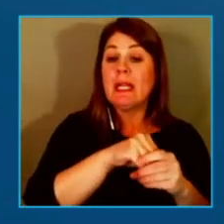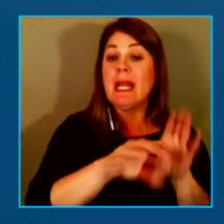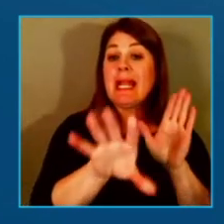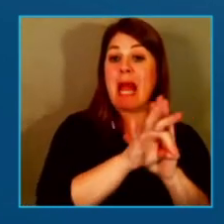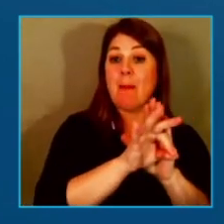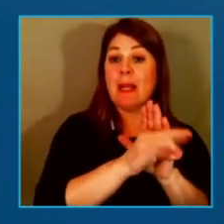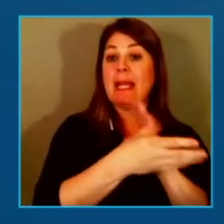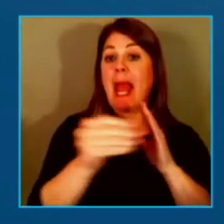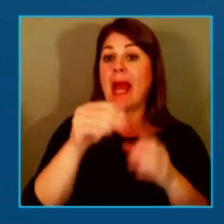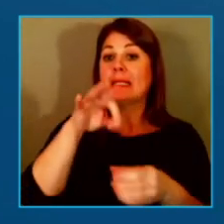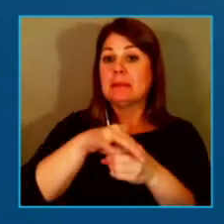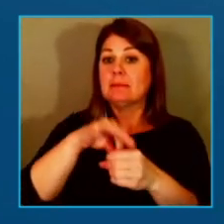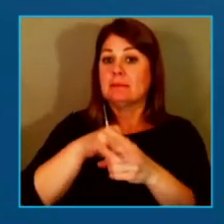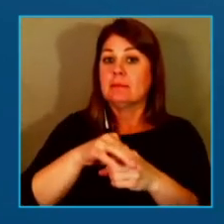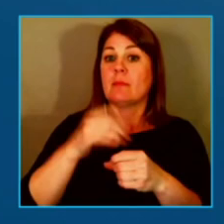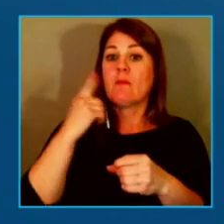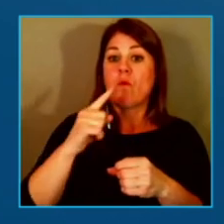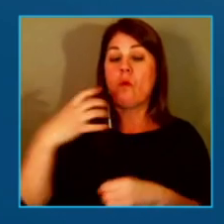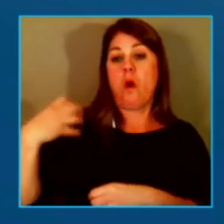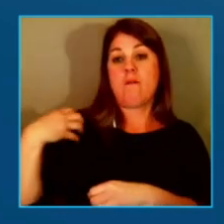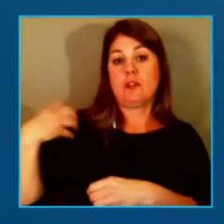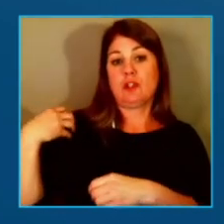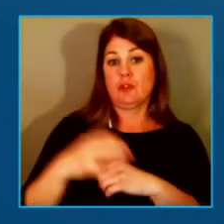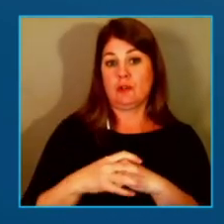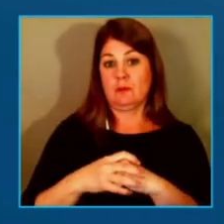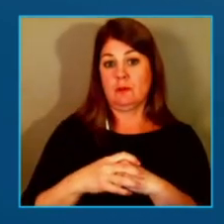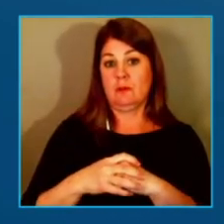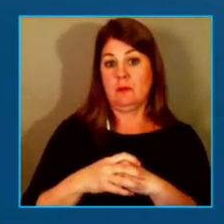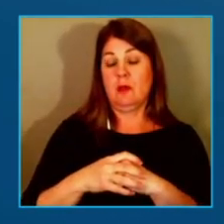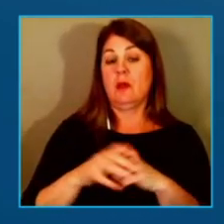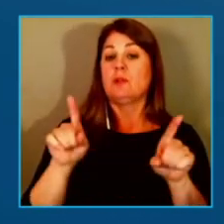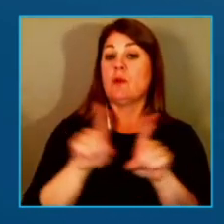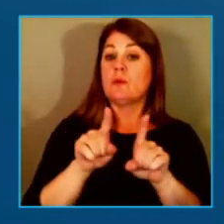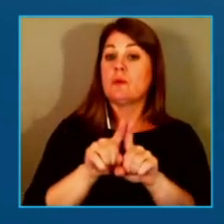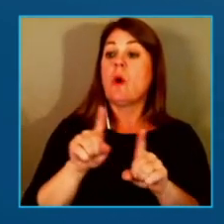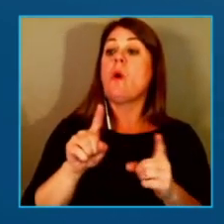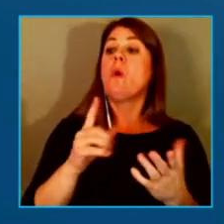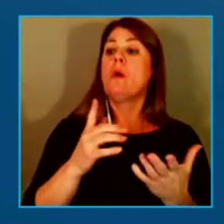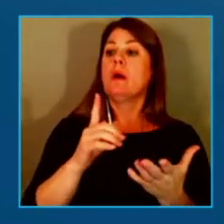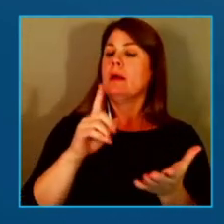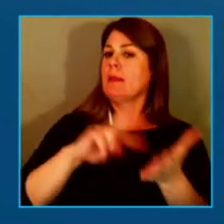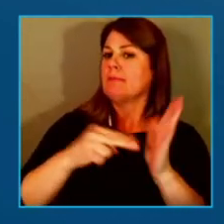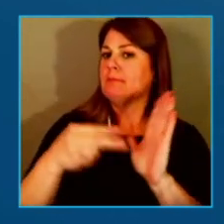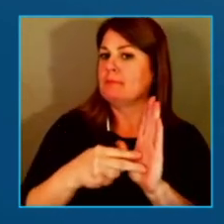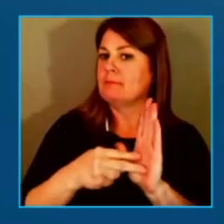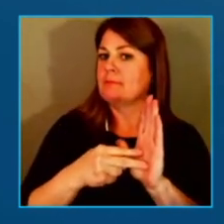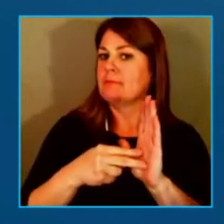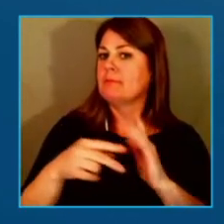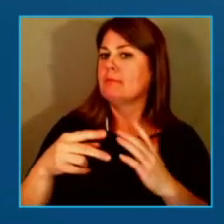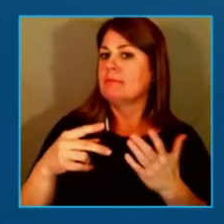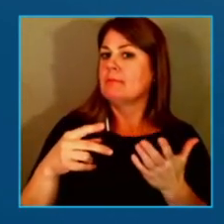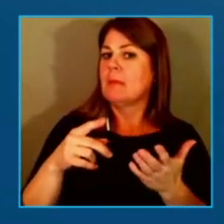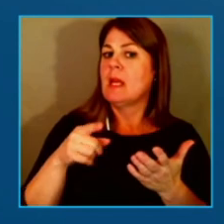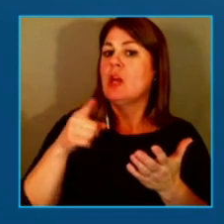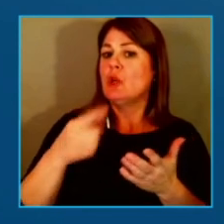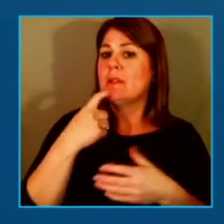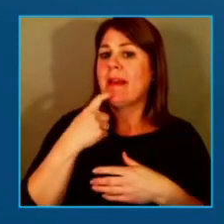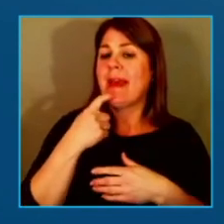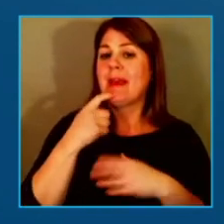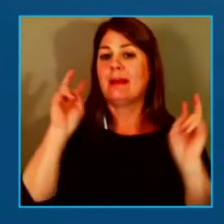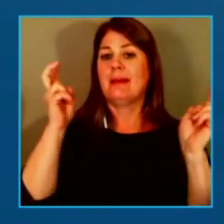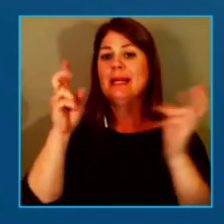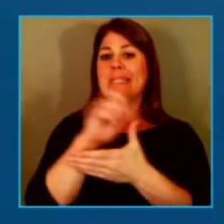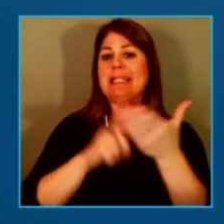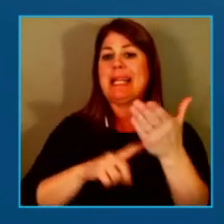just some Democrats. And there's the question of intent that comes across when you say designed to